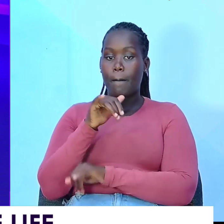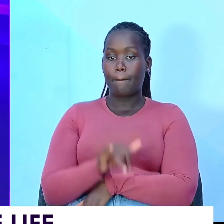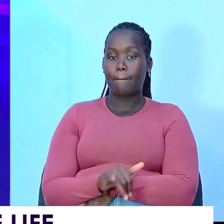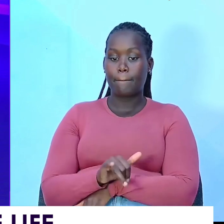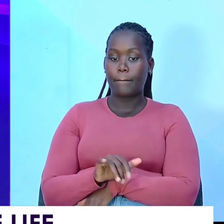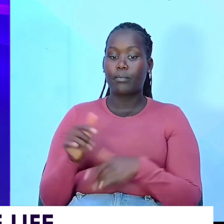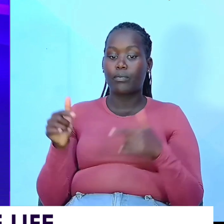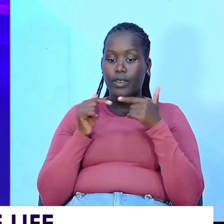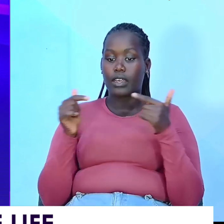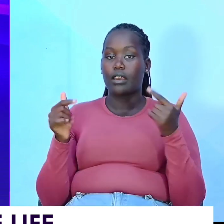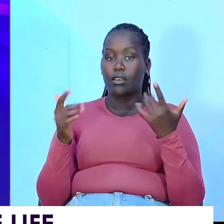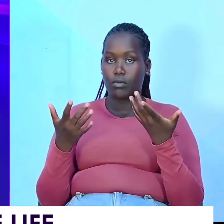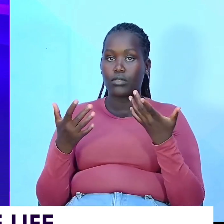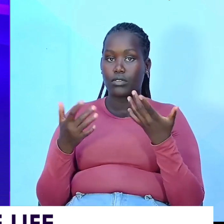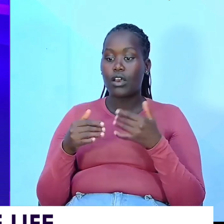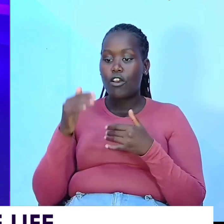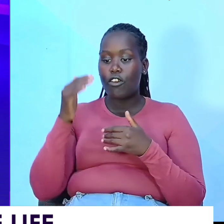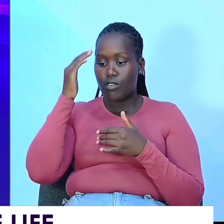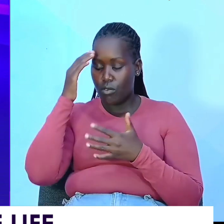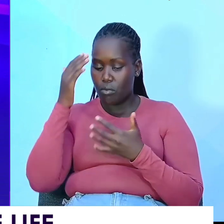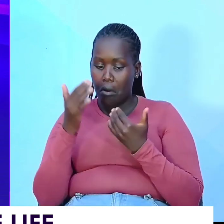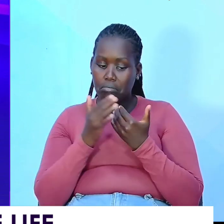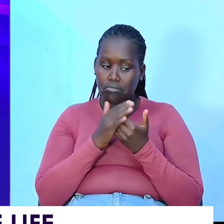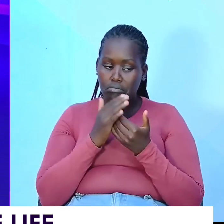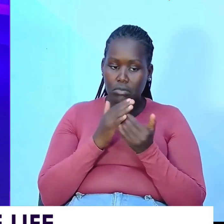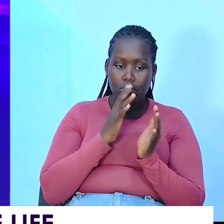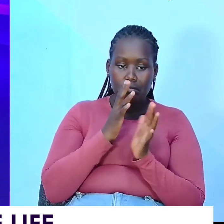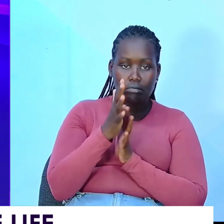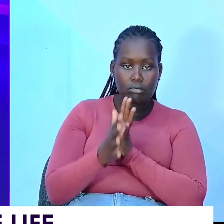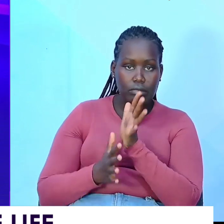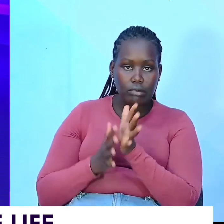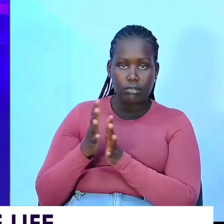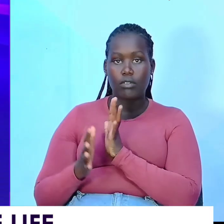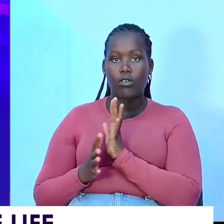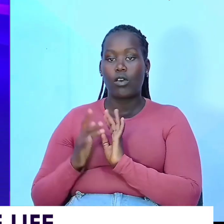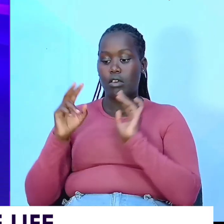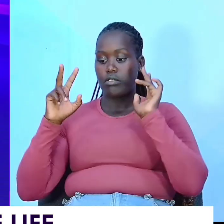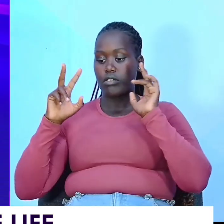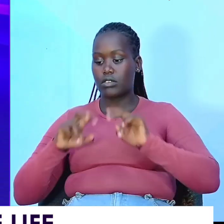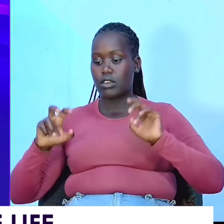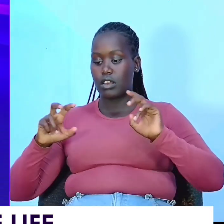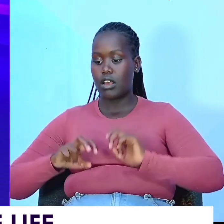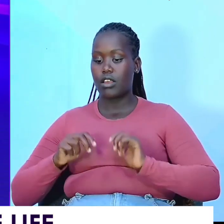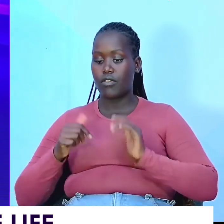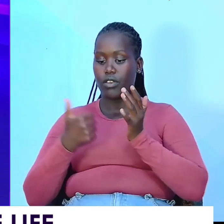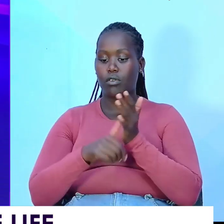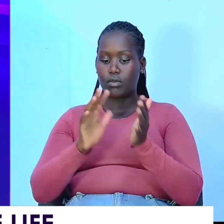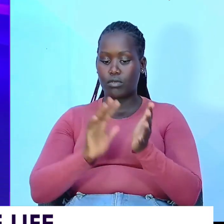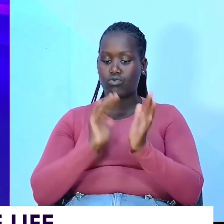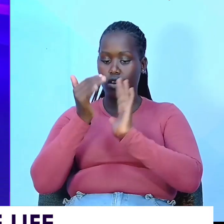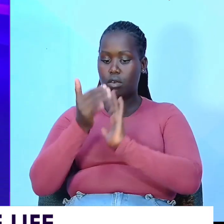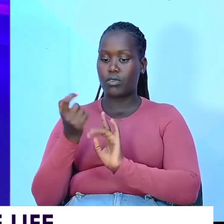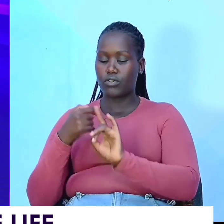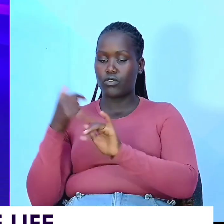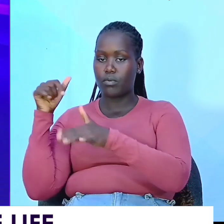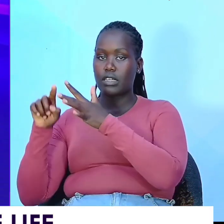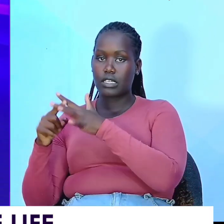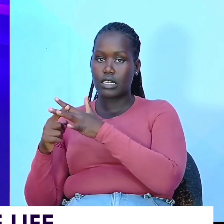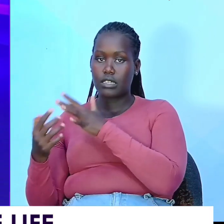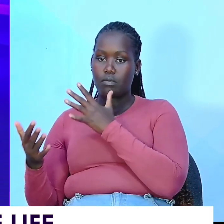to treating the symptoms, looking for the problem to uproot it from the roots, we may be able